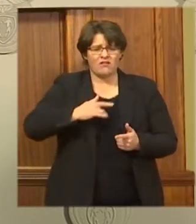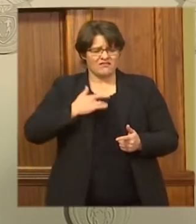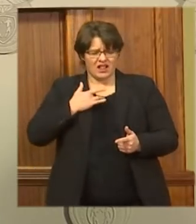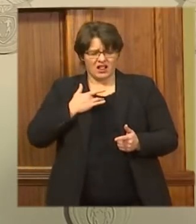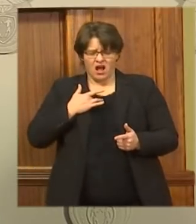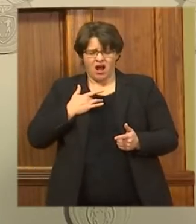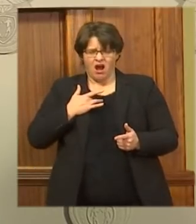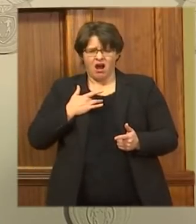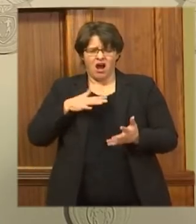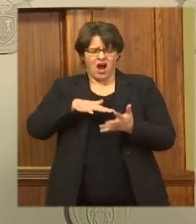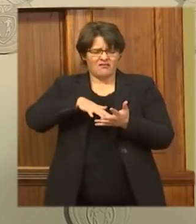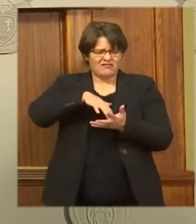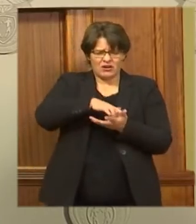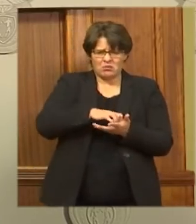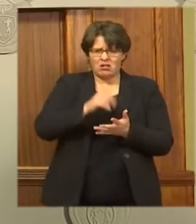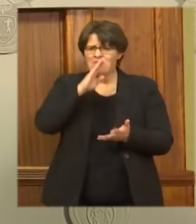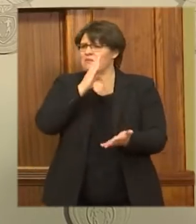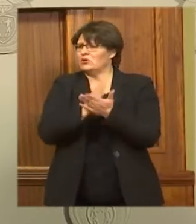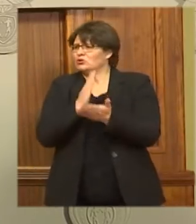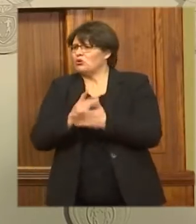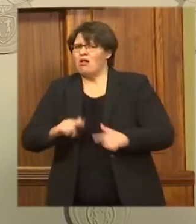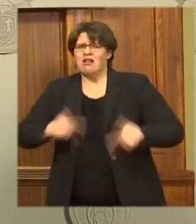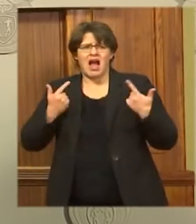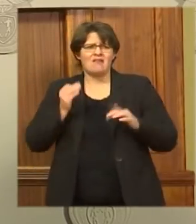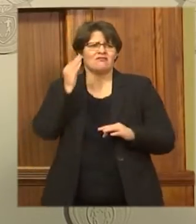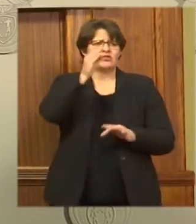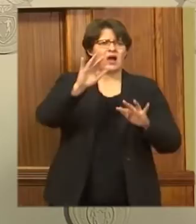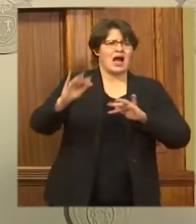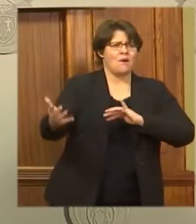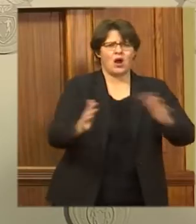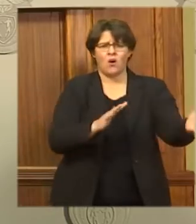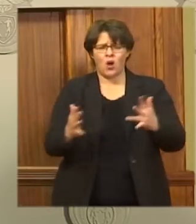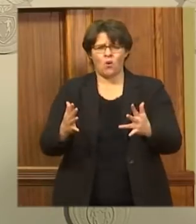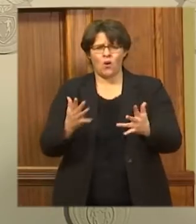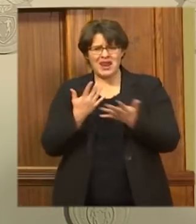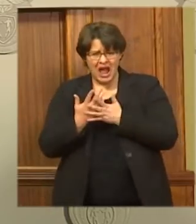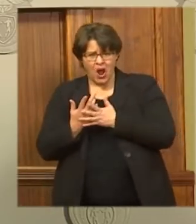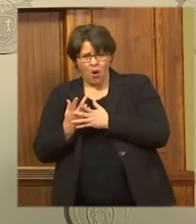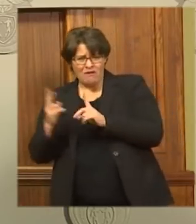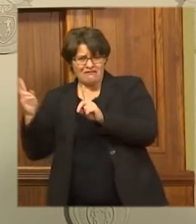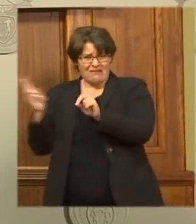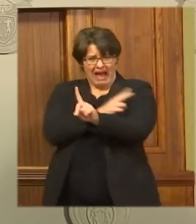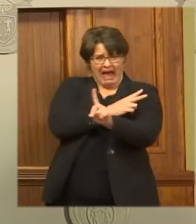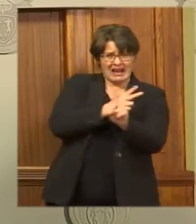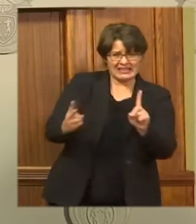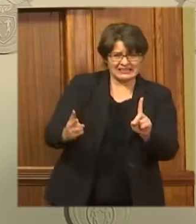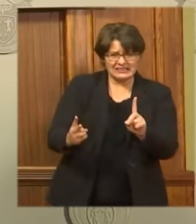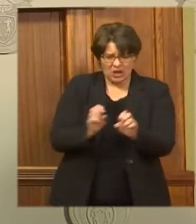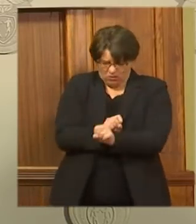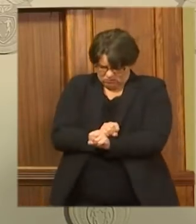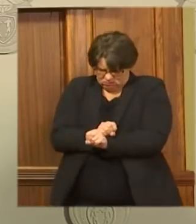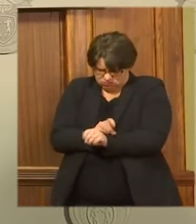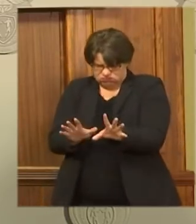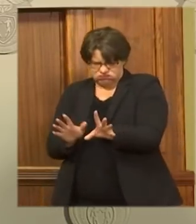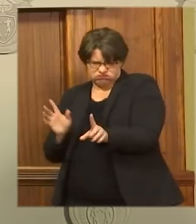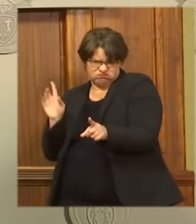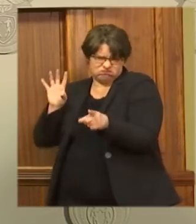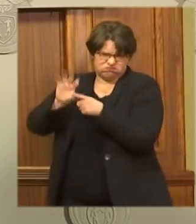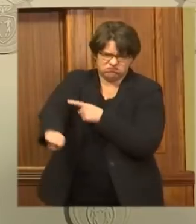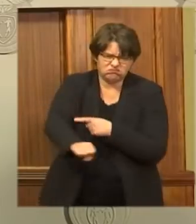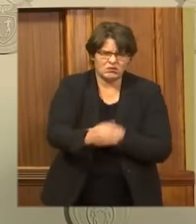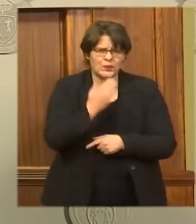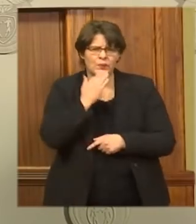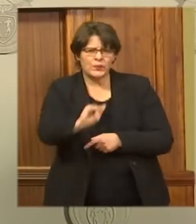feeling vulnerable and uncertain, violence is being unleashed on the women